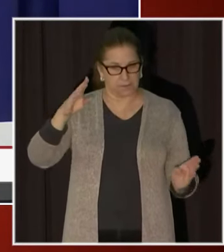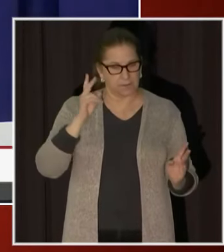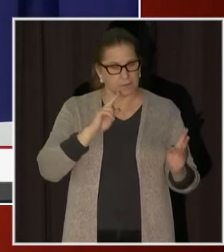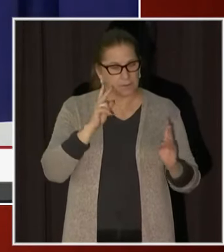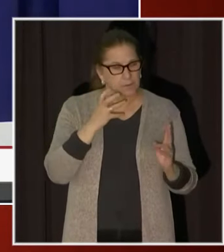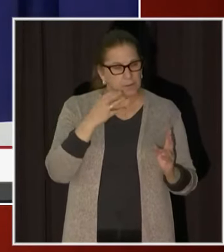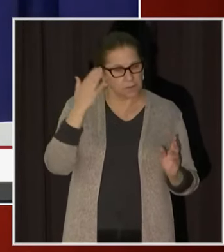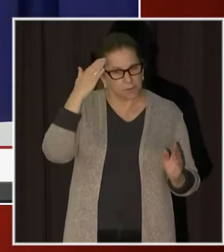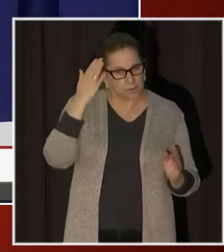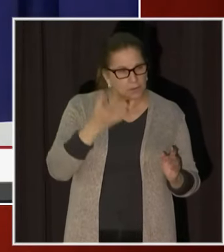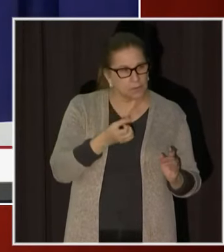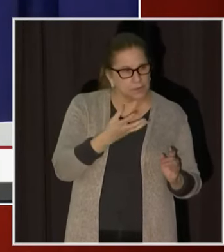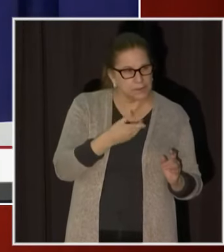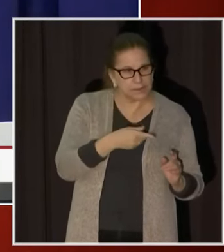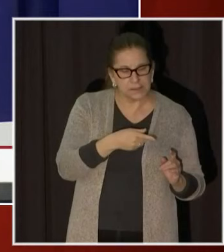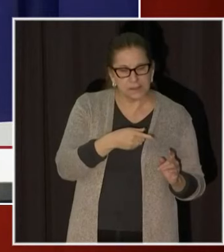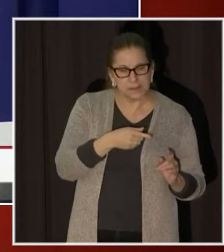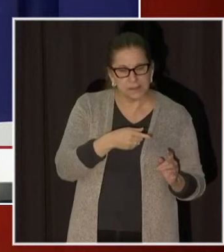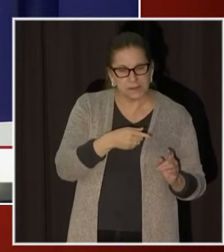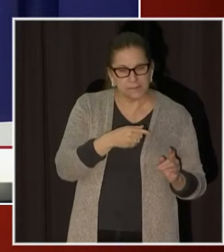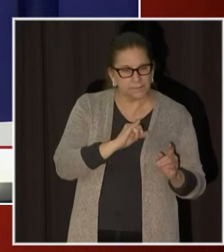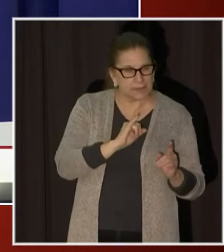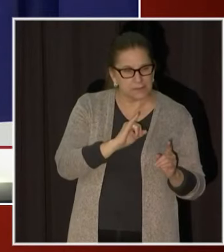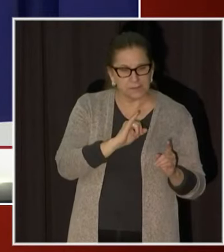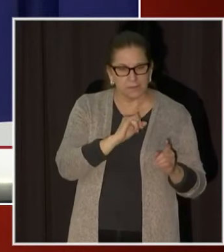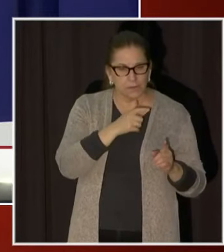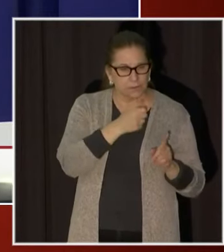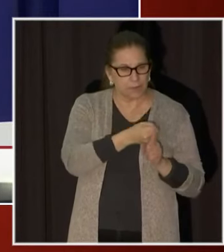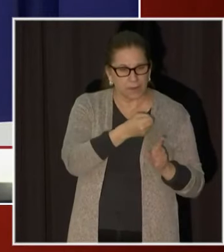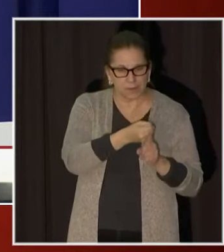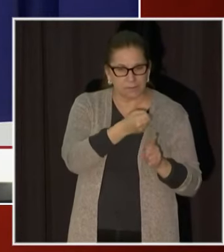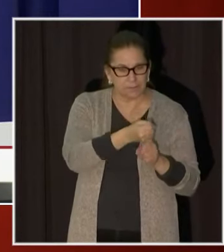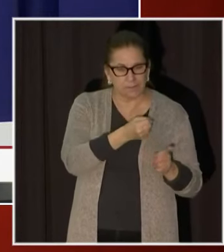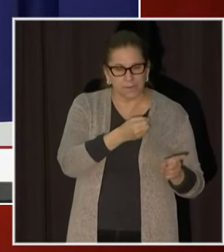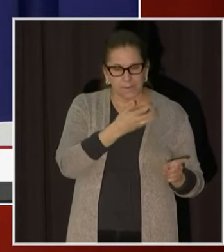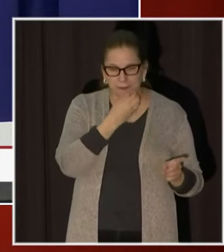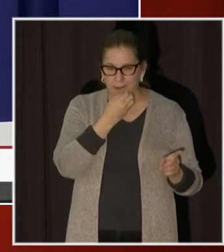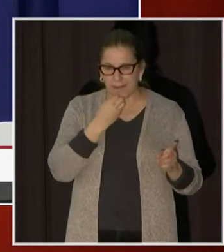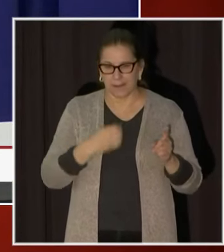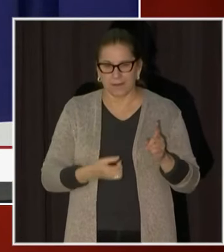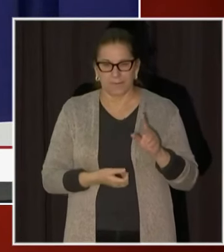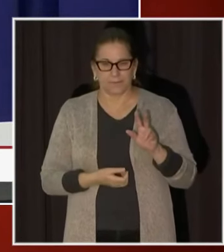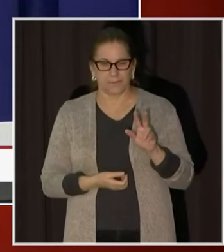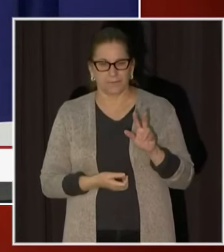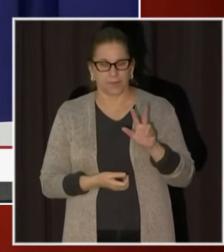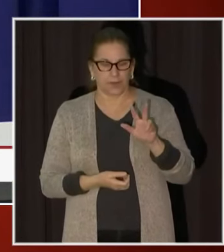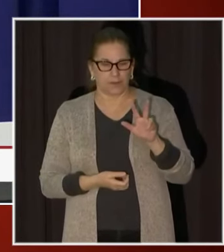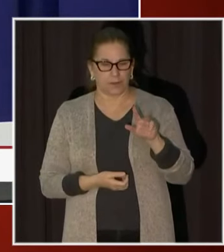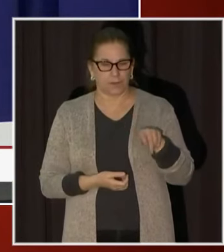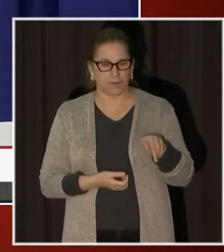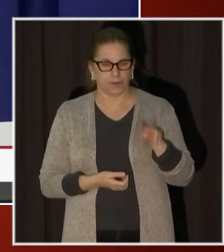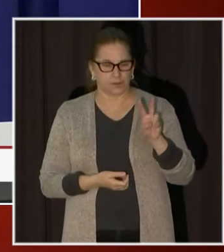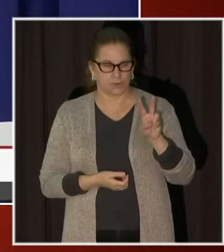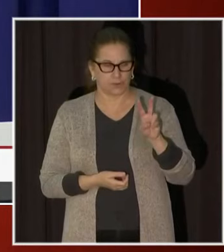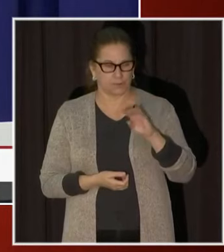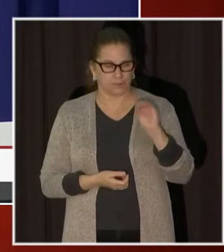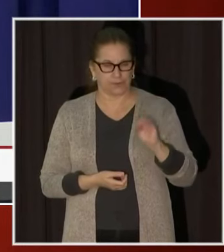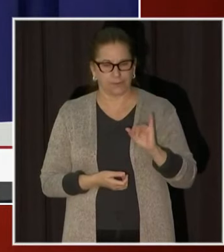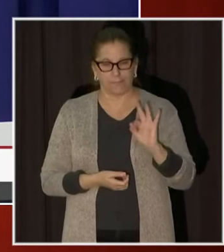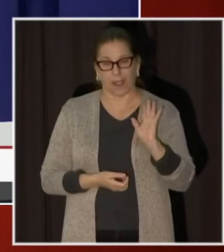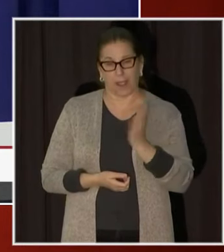we are seeing across that age distribution. About 3.2% of our cases, as you can see, are